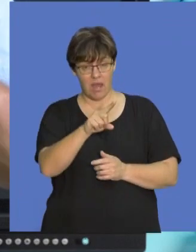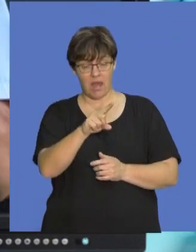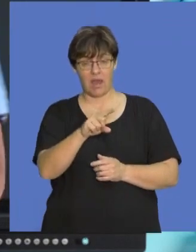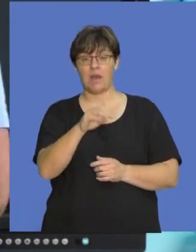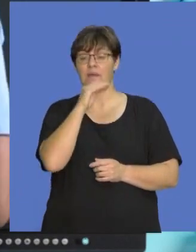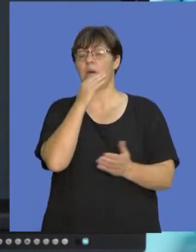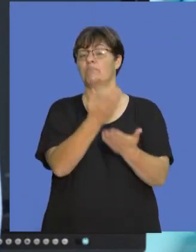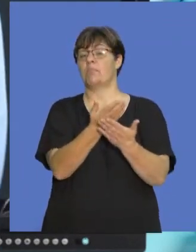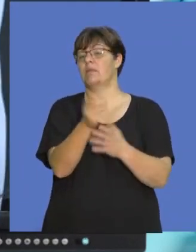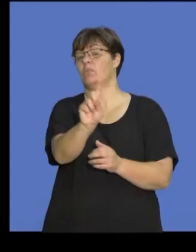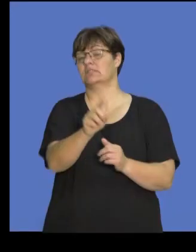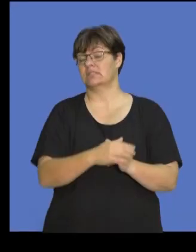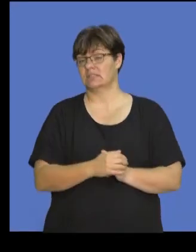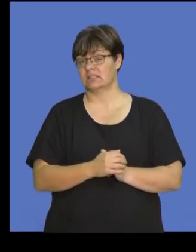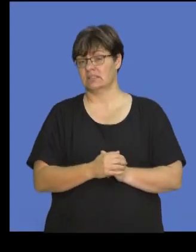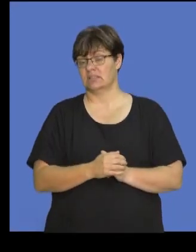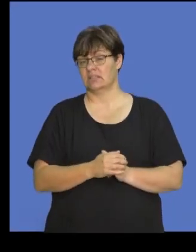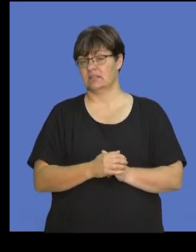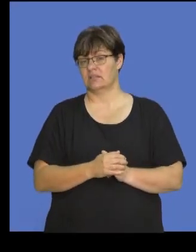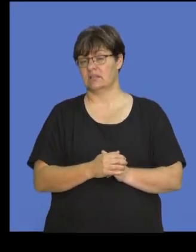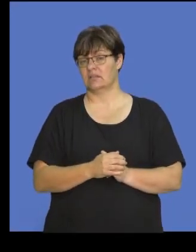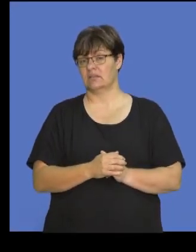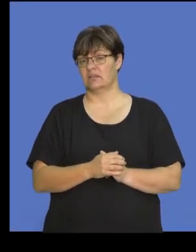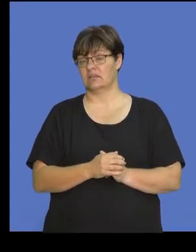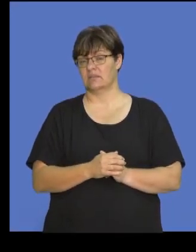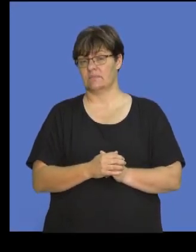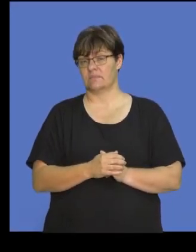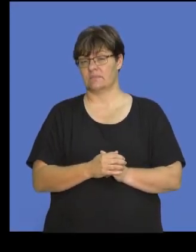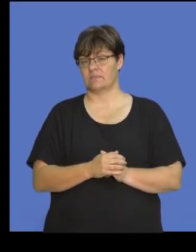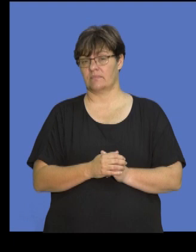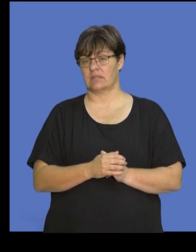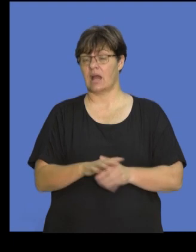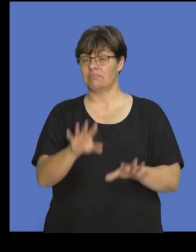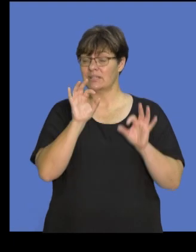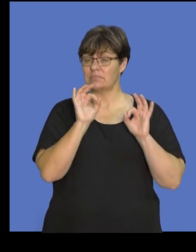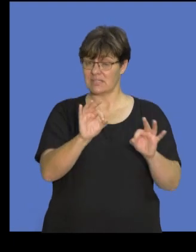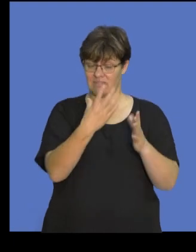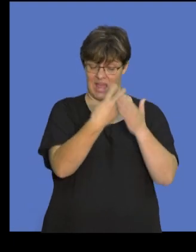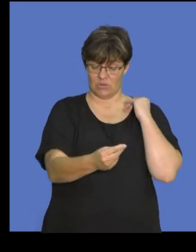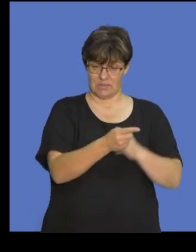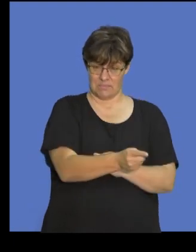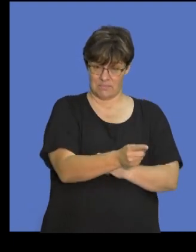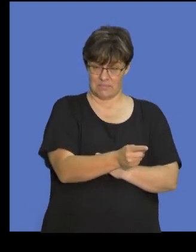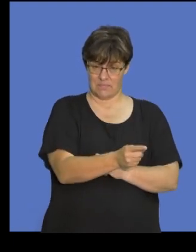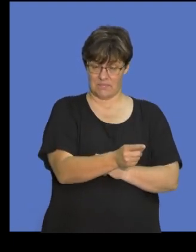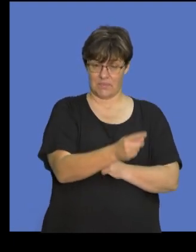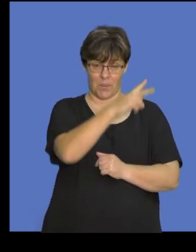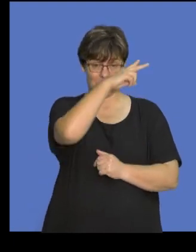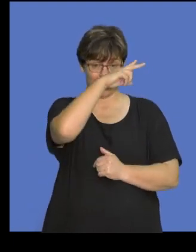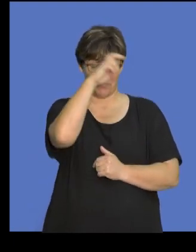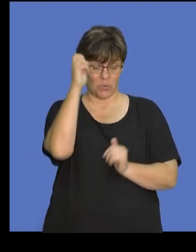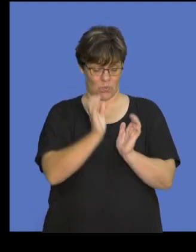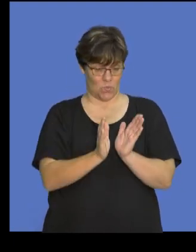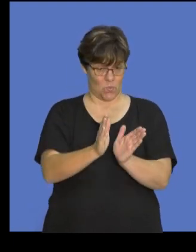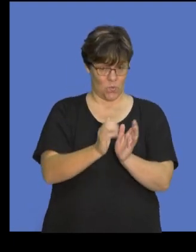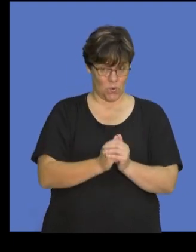what our definition for probability was. We said it's the probability of a particular outcome, in this case the